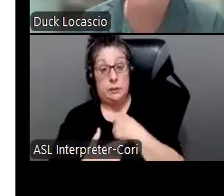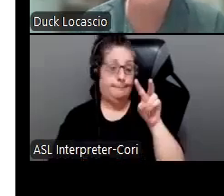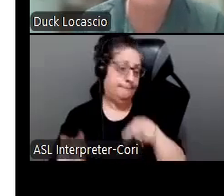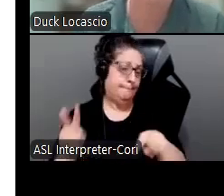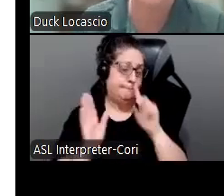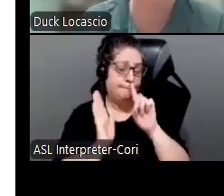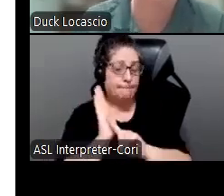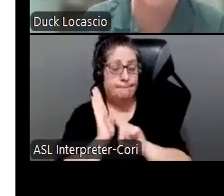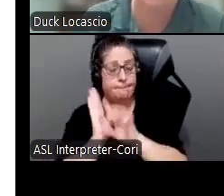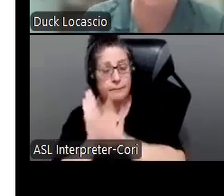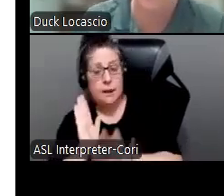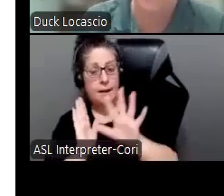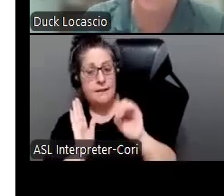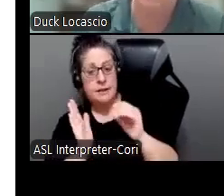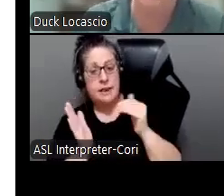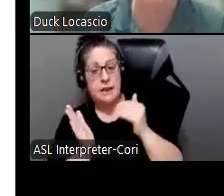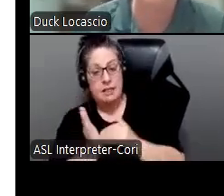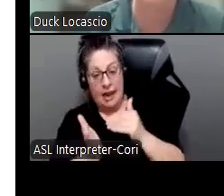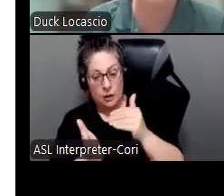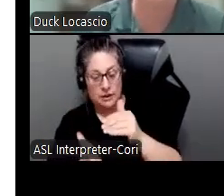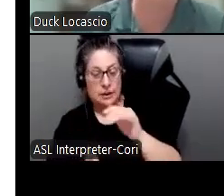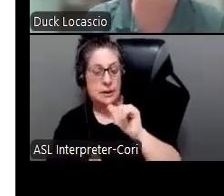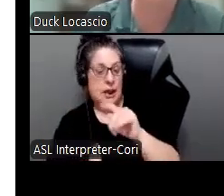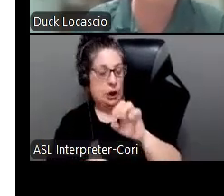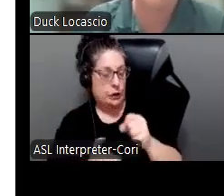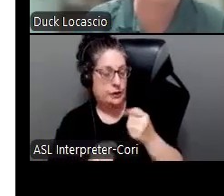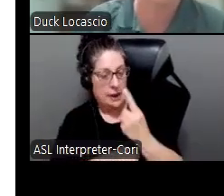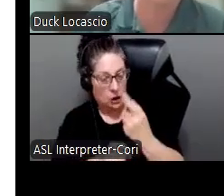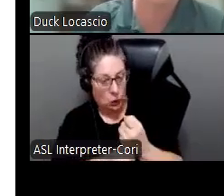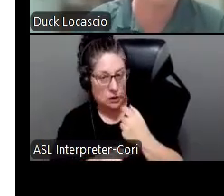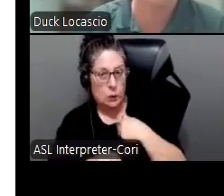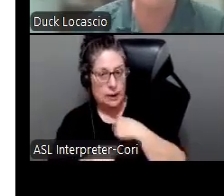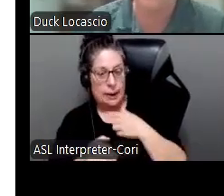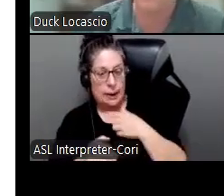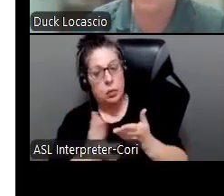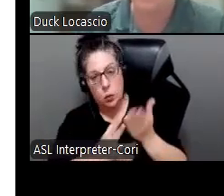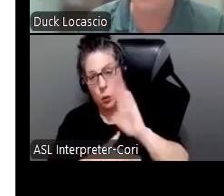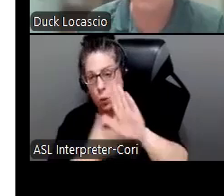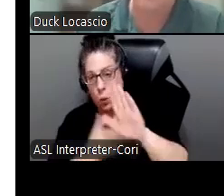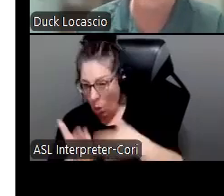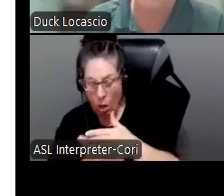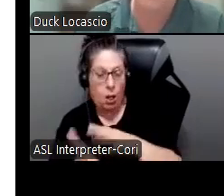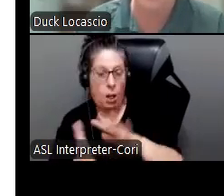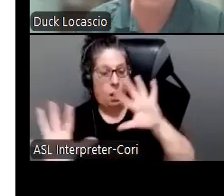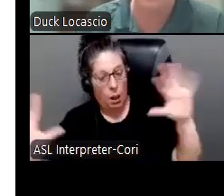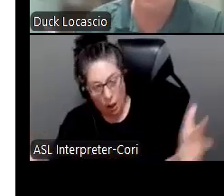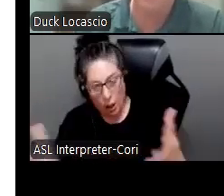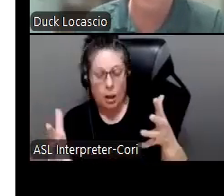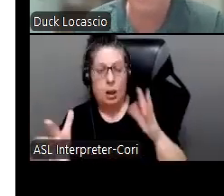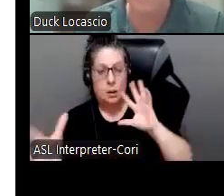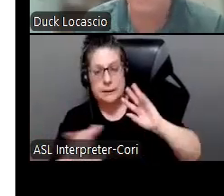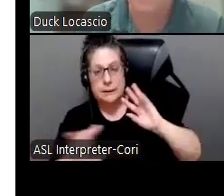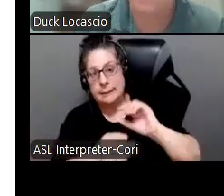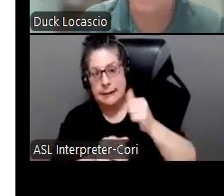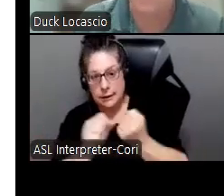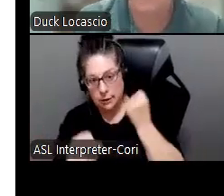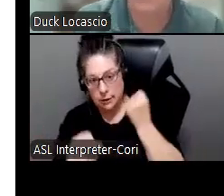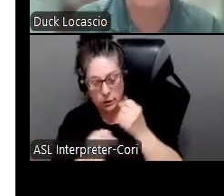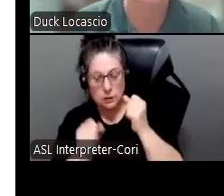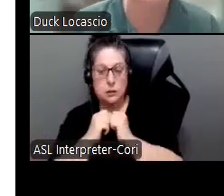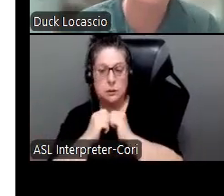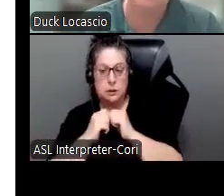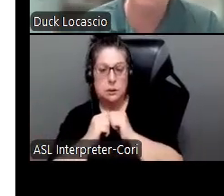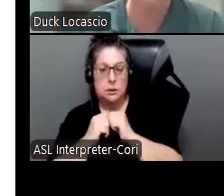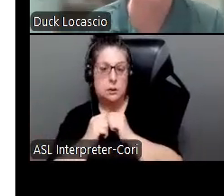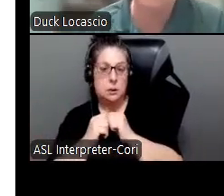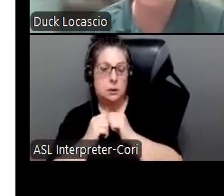about 50,000 acres annually so that we can get through our whole 500,000 acres in a 10-year period. We